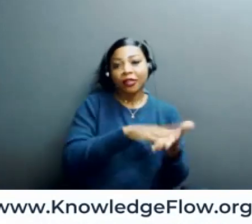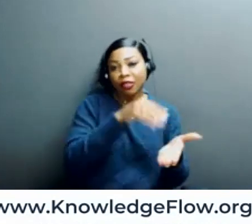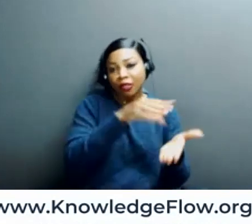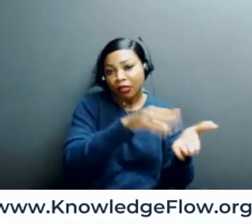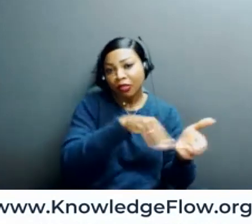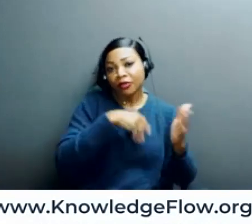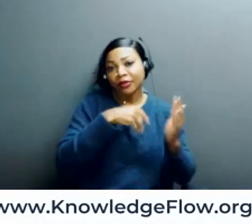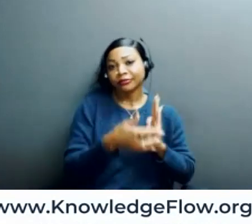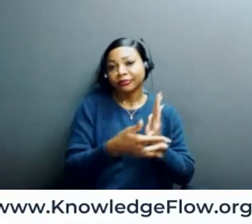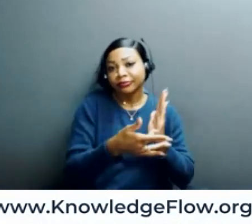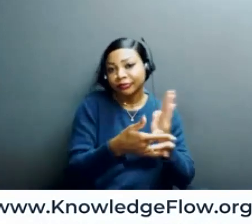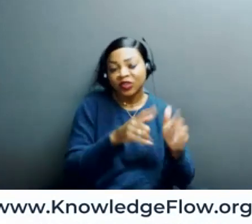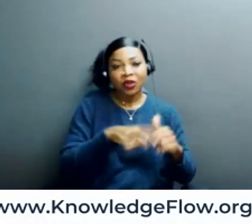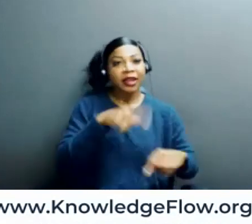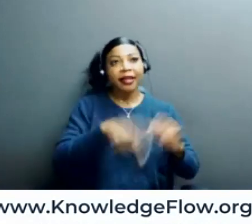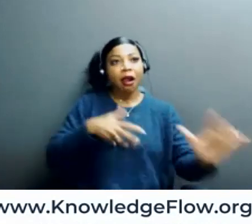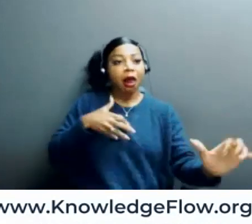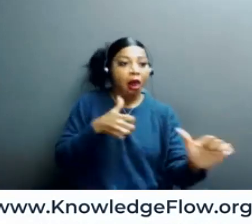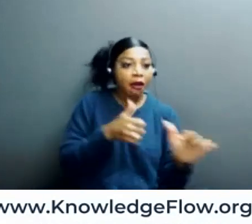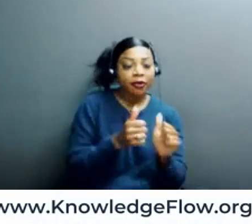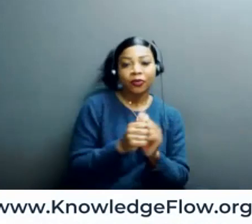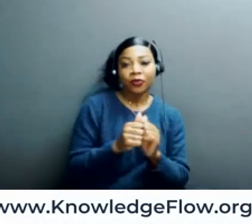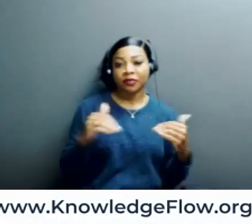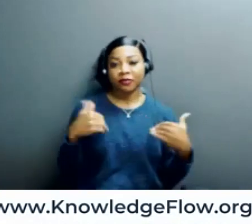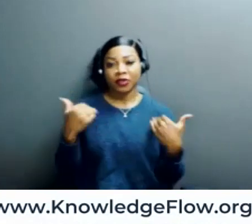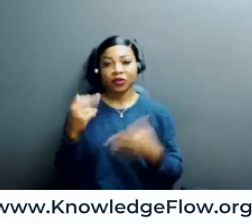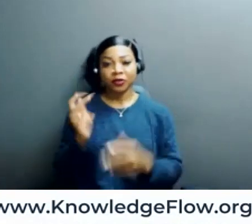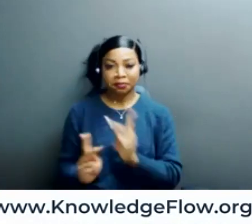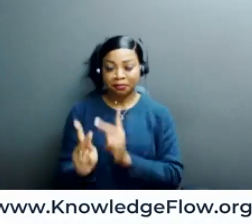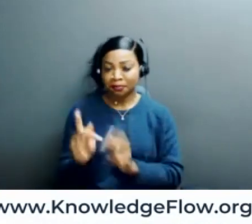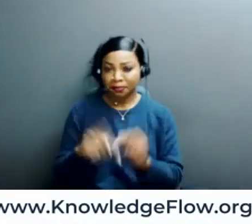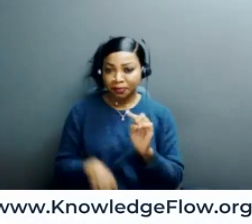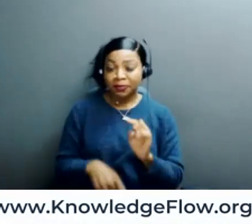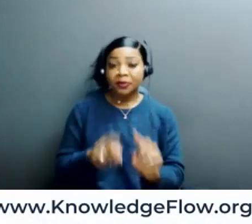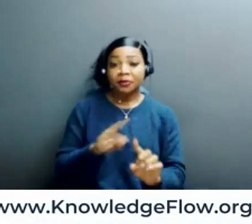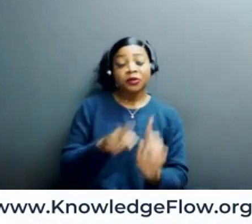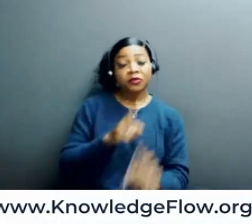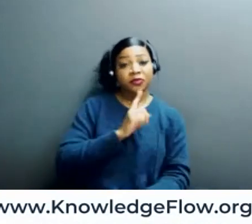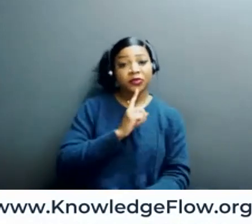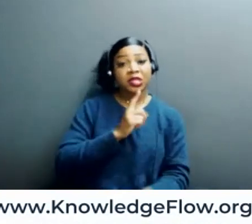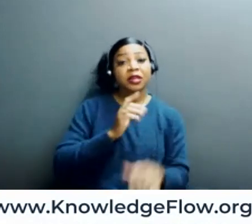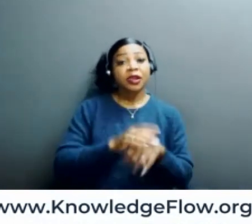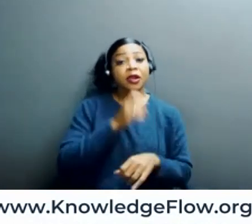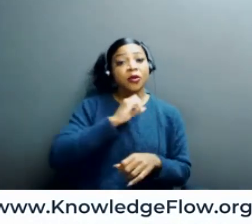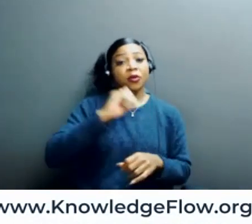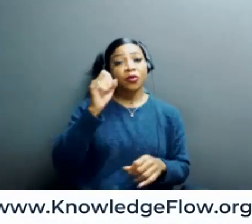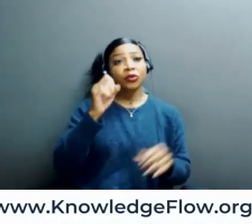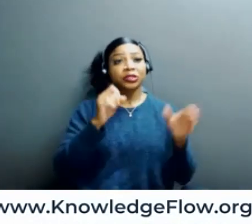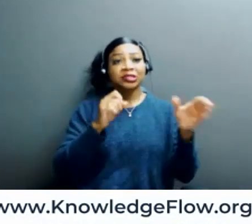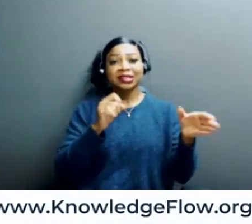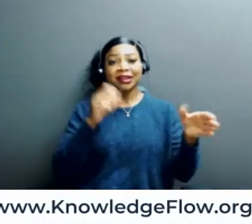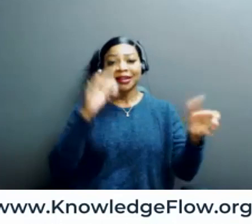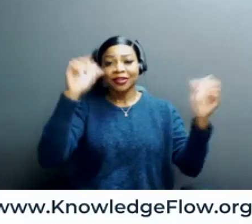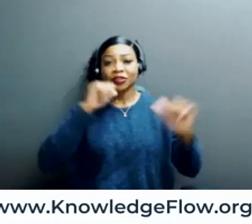keep up or to catch up with the younger generation and so in reality older adults are not a homogeneous group